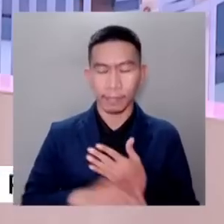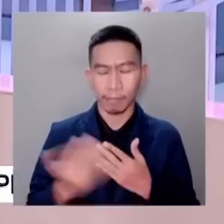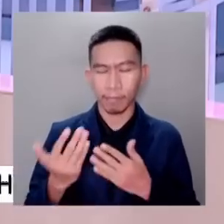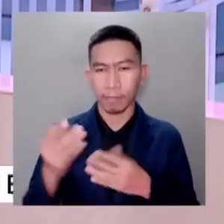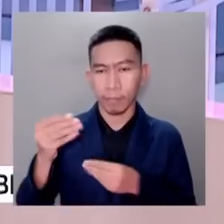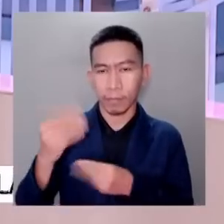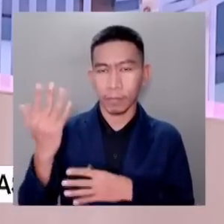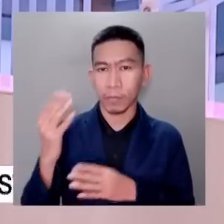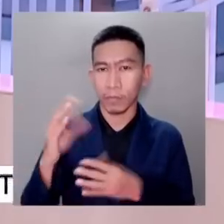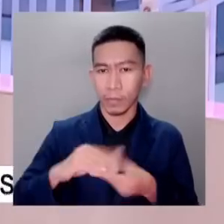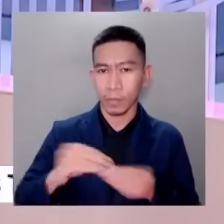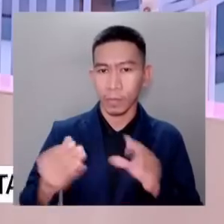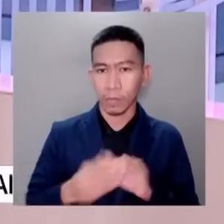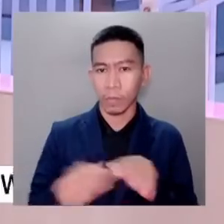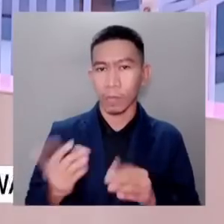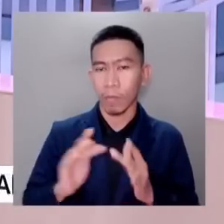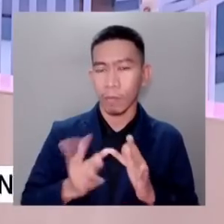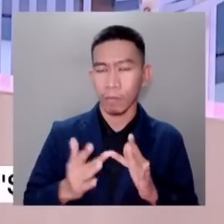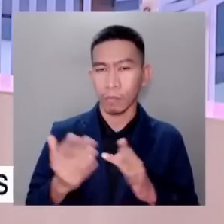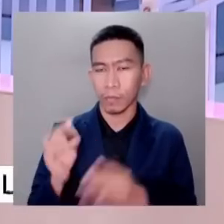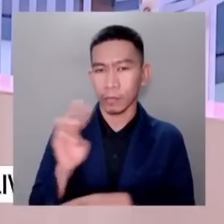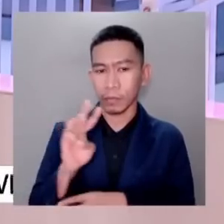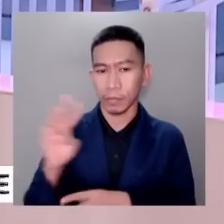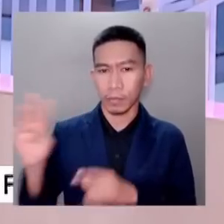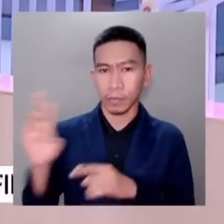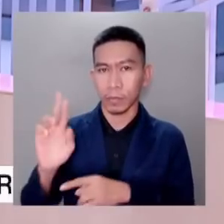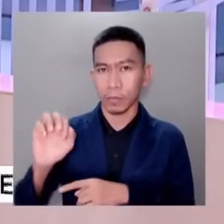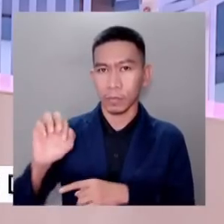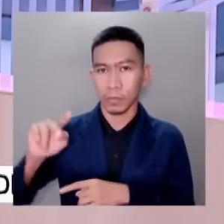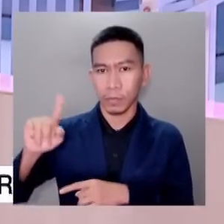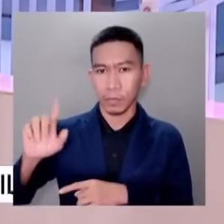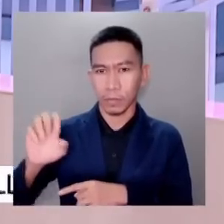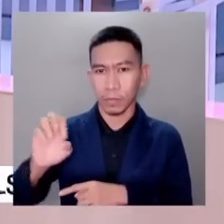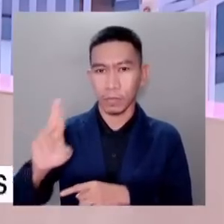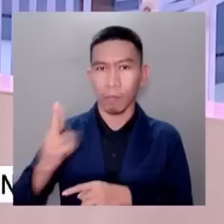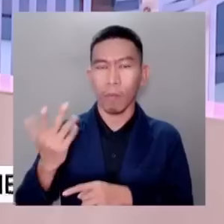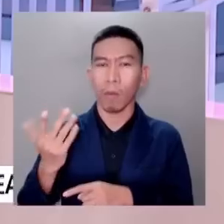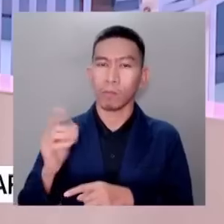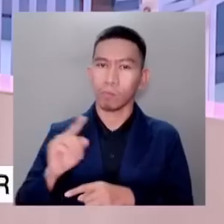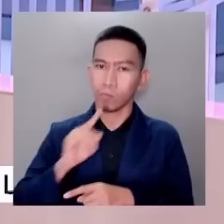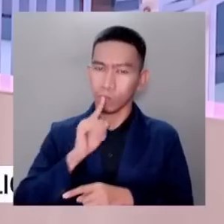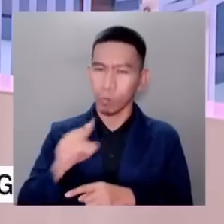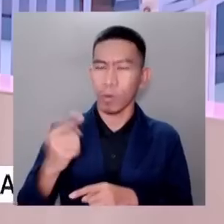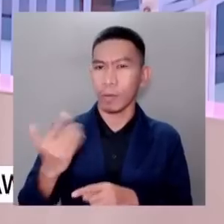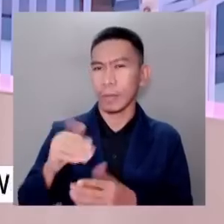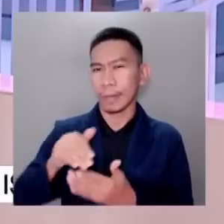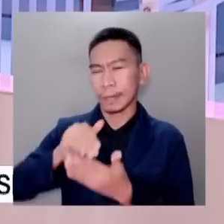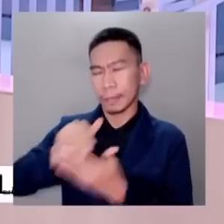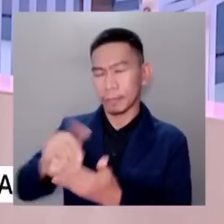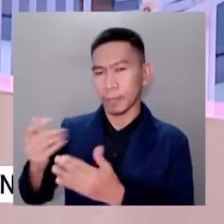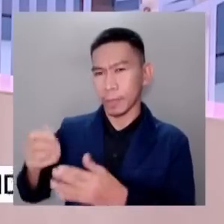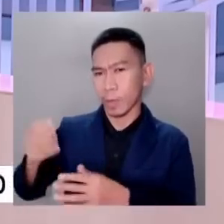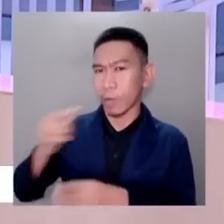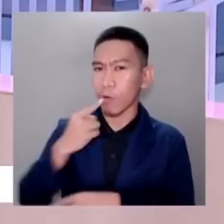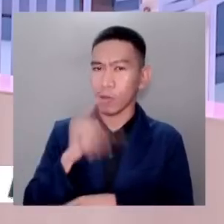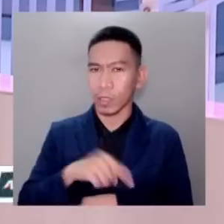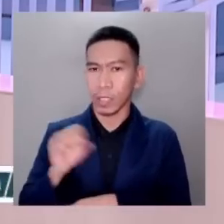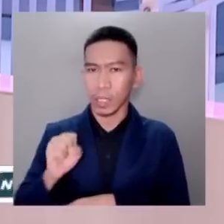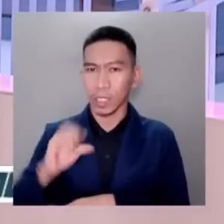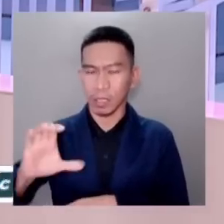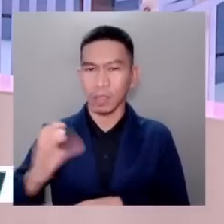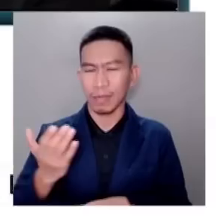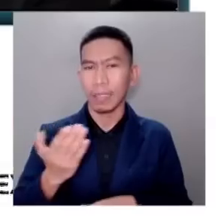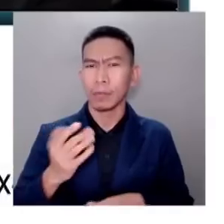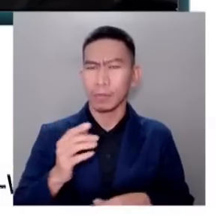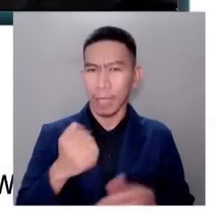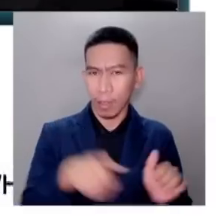Online news site Rappler vows to fight the SEC shutdown order by using all legal means. Joining us now, the CEO of Rappler,